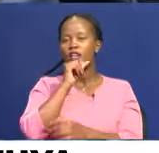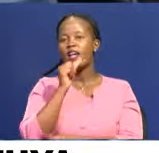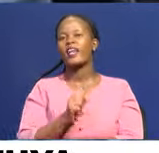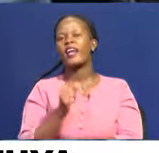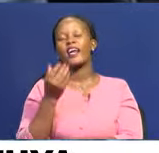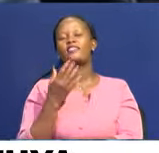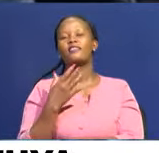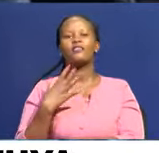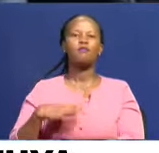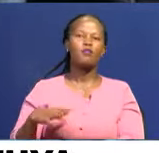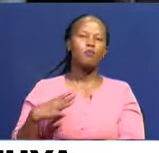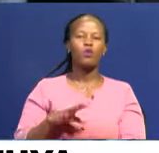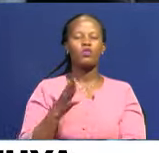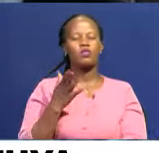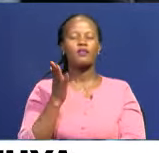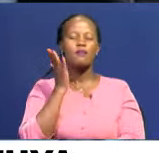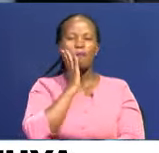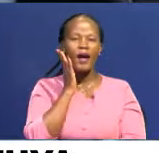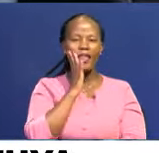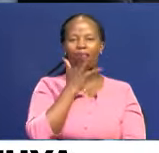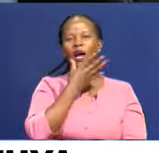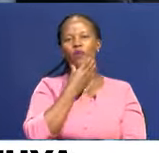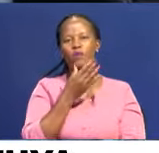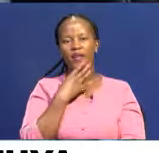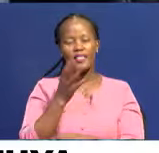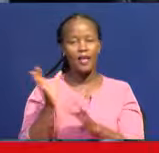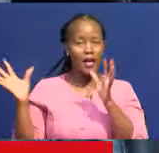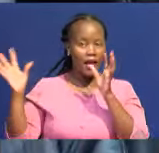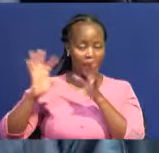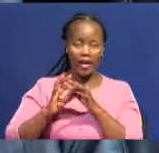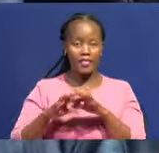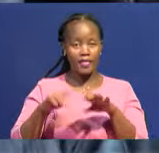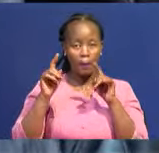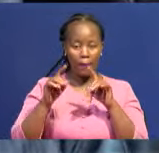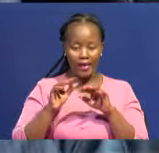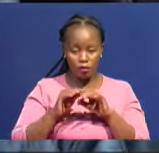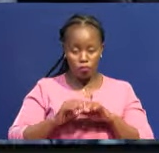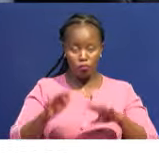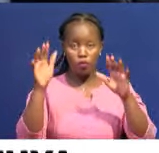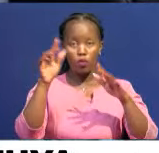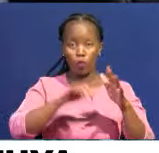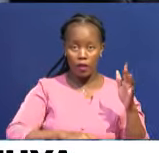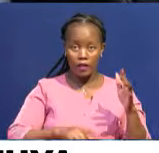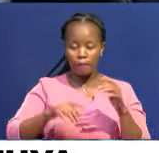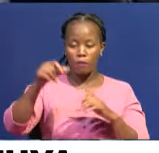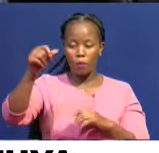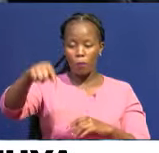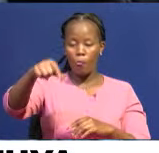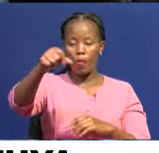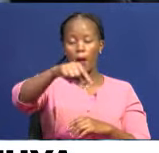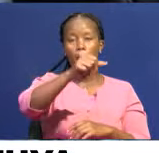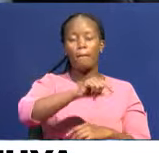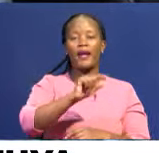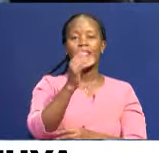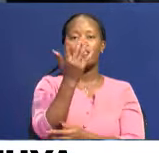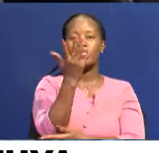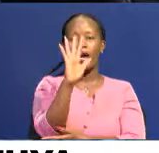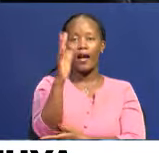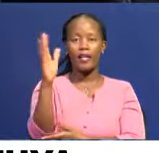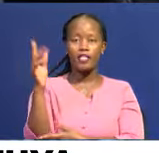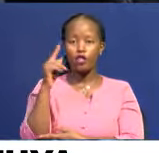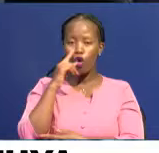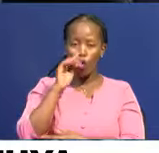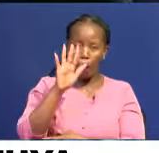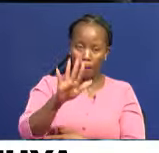village, in every homestead in Kenya, that culture must go to them, that planting a tree in your home, in the